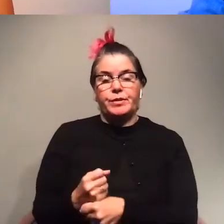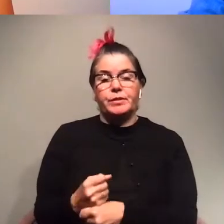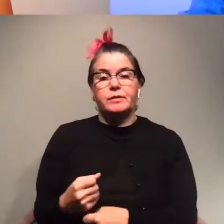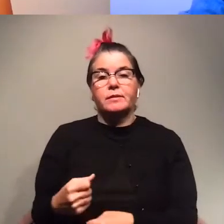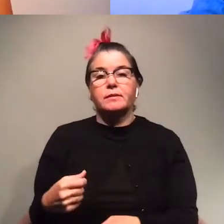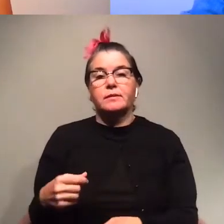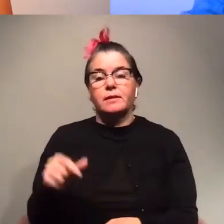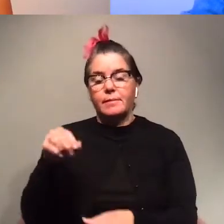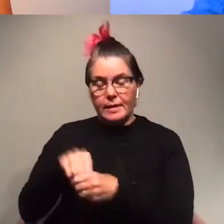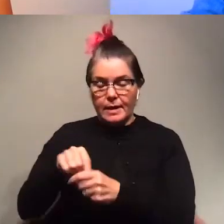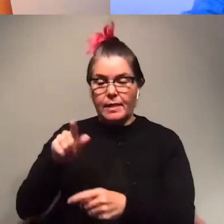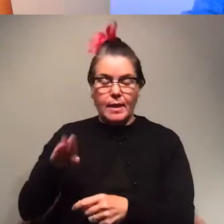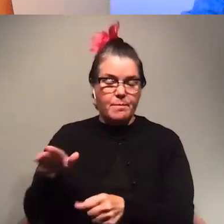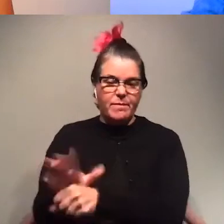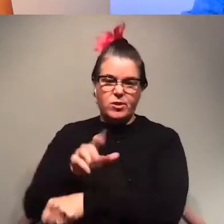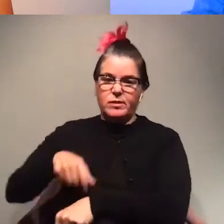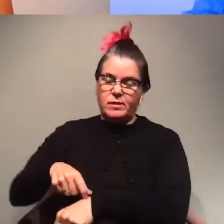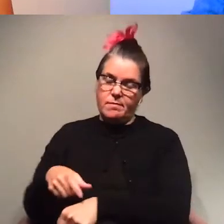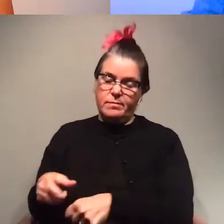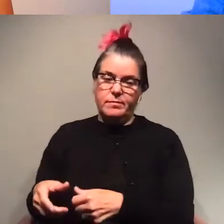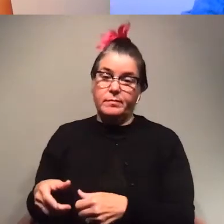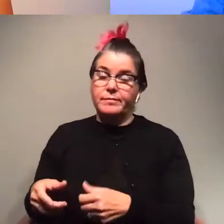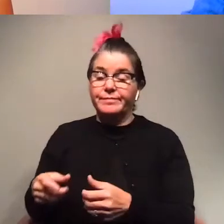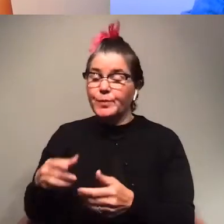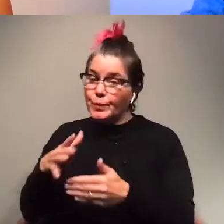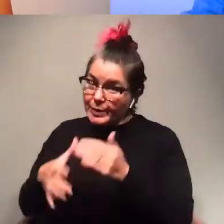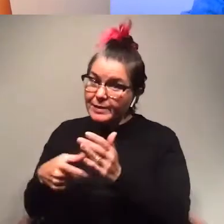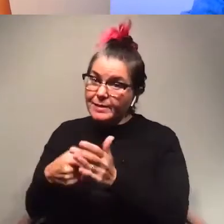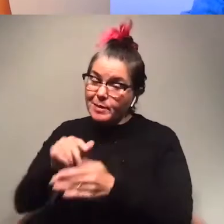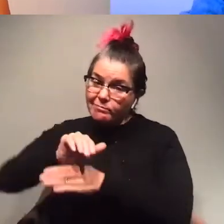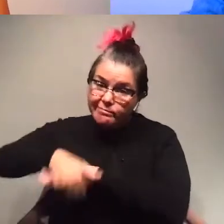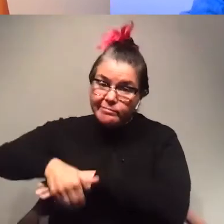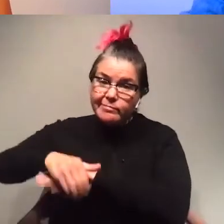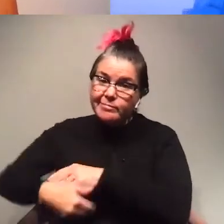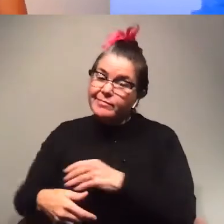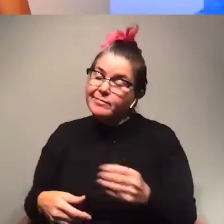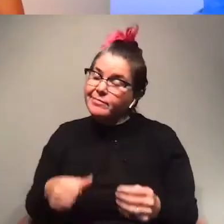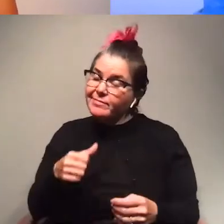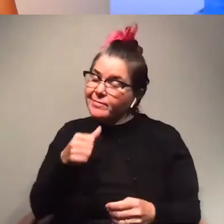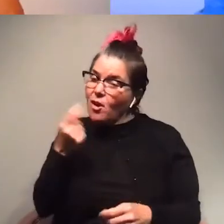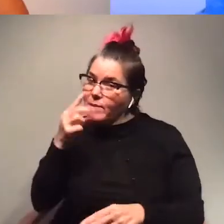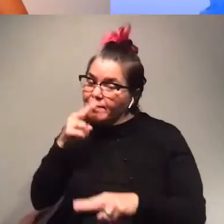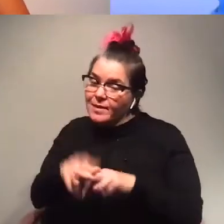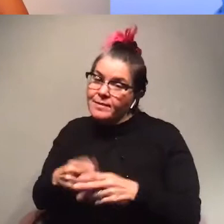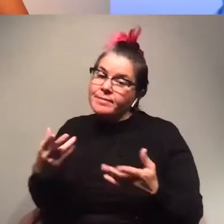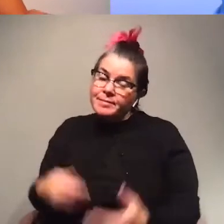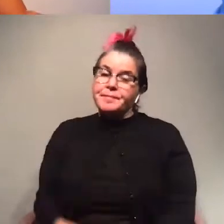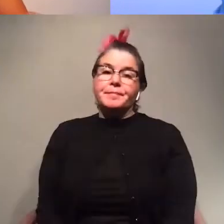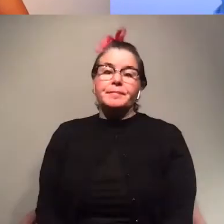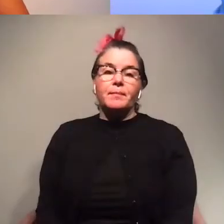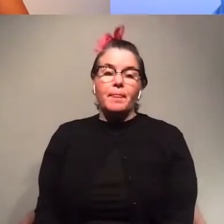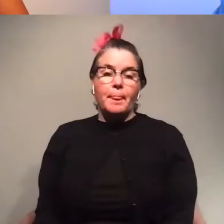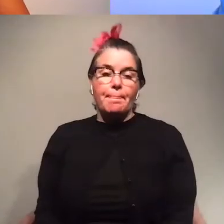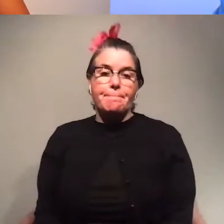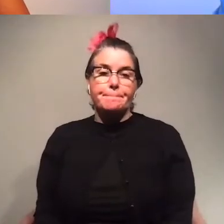I'm in the lab pretty much full time, sometimes even on the weekends or nights. That's not always the fun part, but I